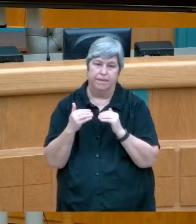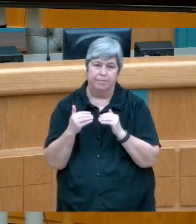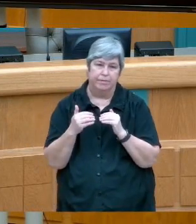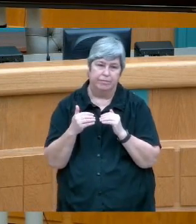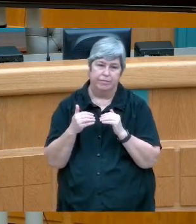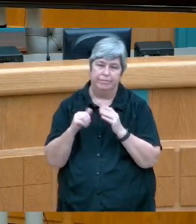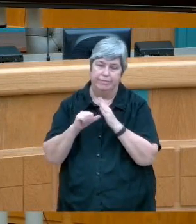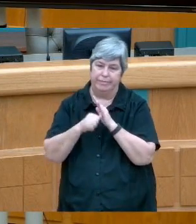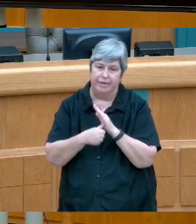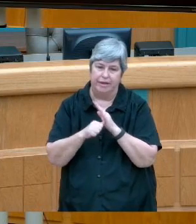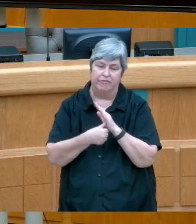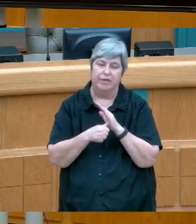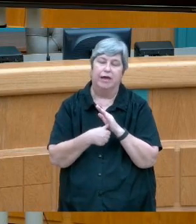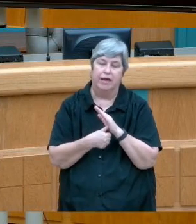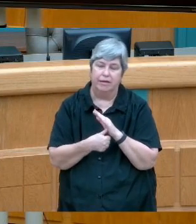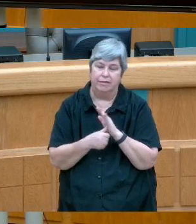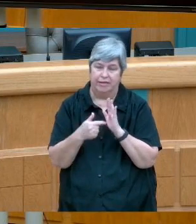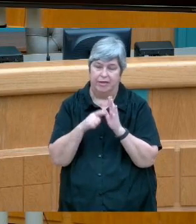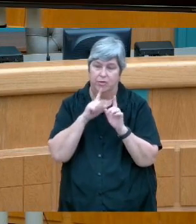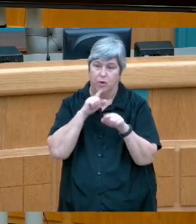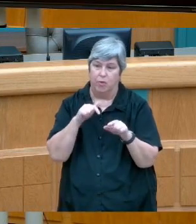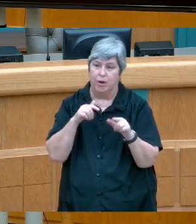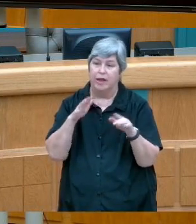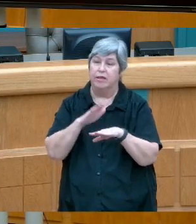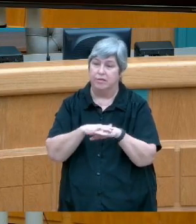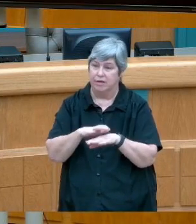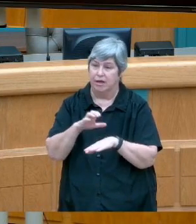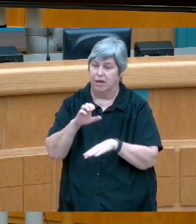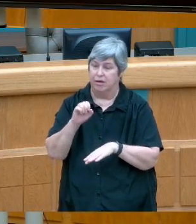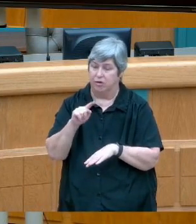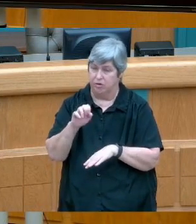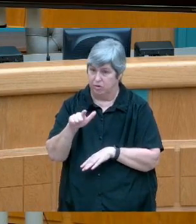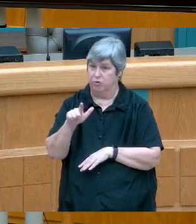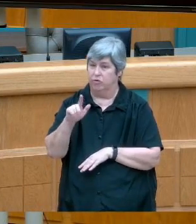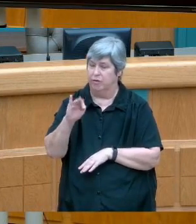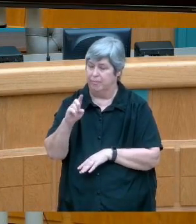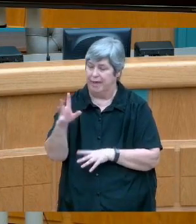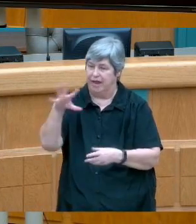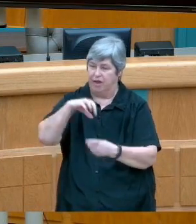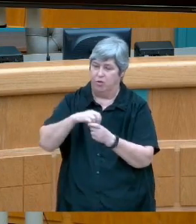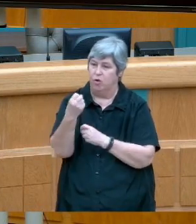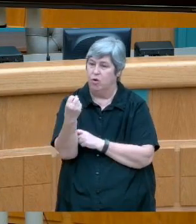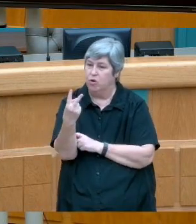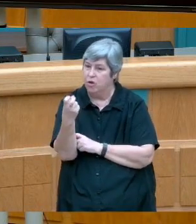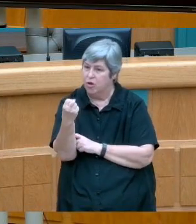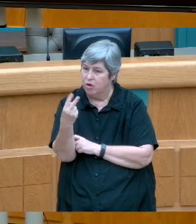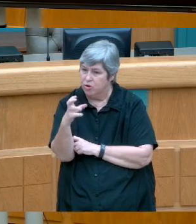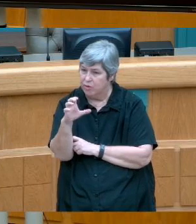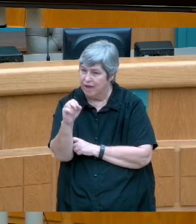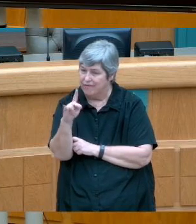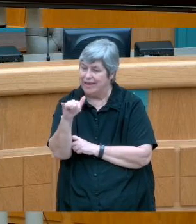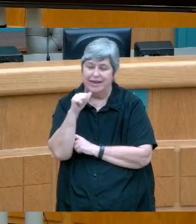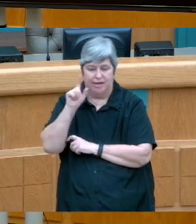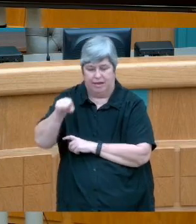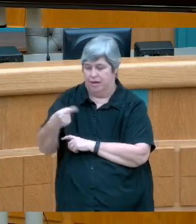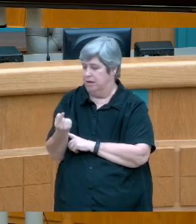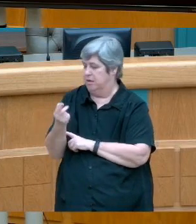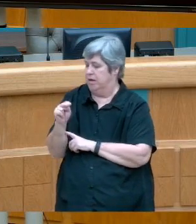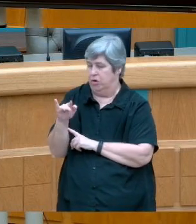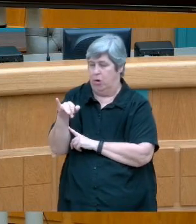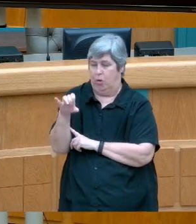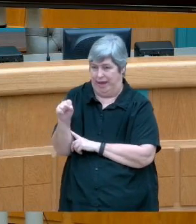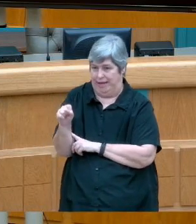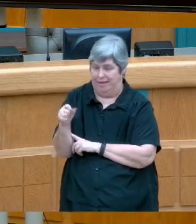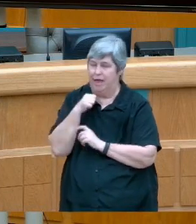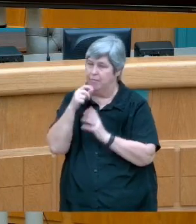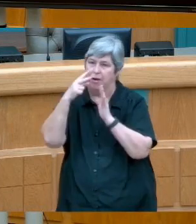Just to reinforce this report, it's on the Coastal Bend, which includes all 12 counties, not just Nueces County. I'm